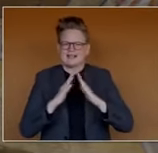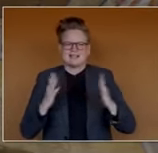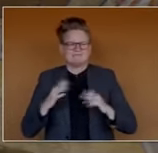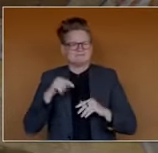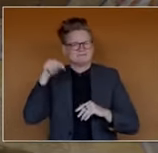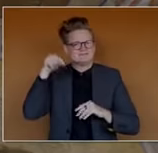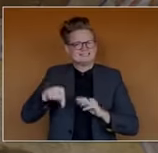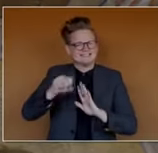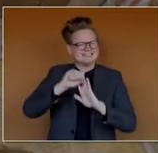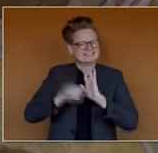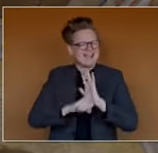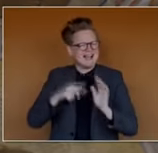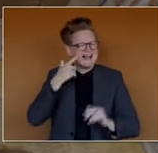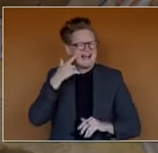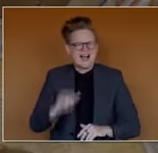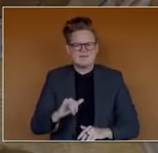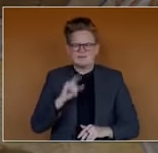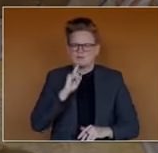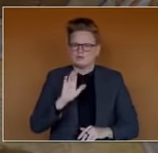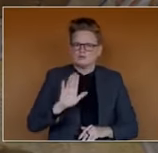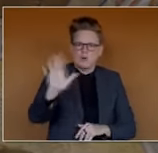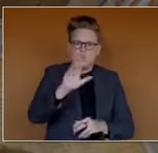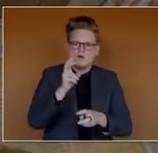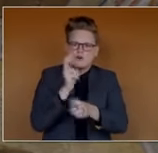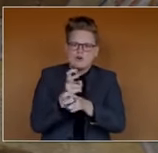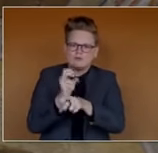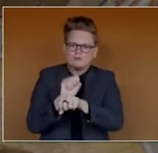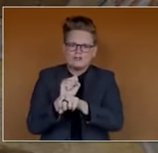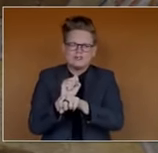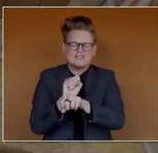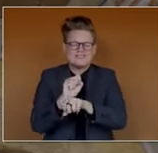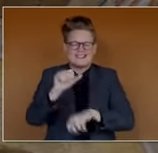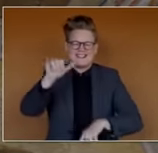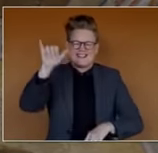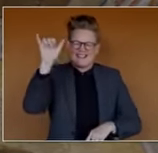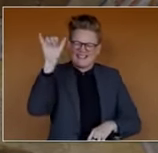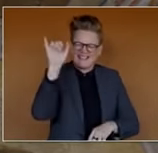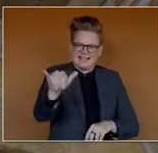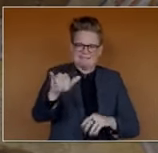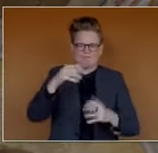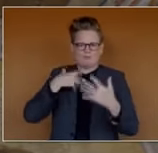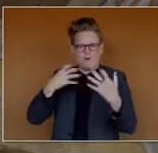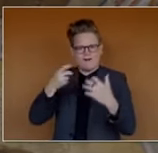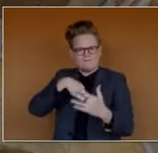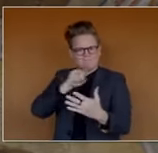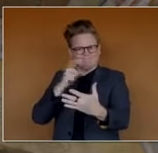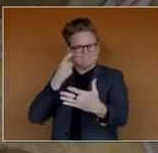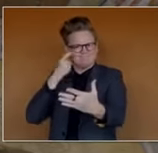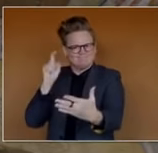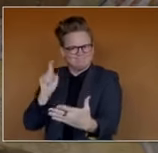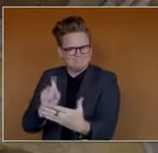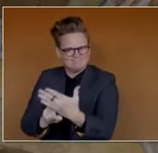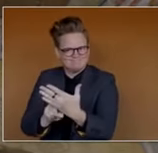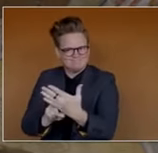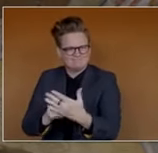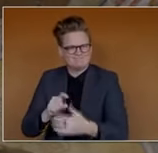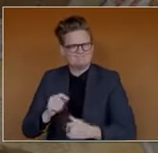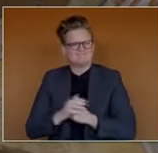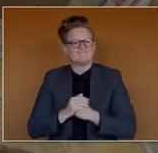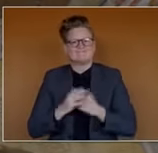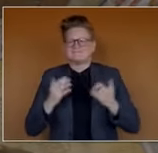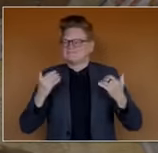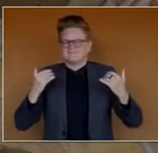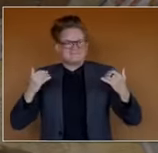that's demonstrable in the announcement that we're making here today. So with that, we're here, of course, to take